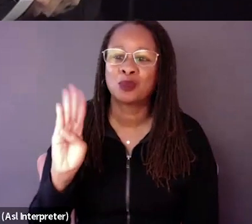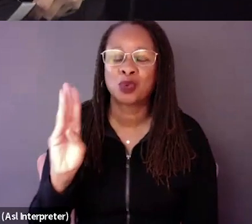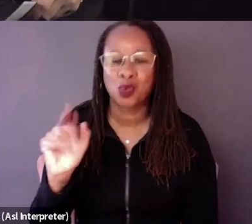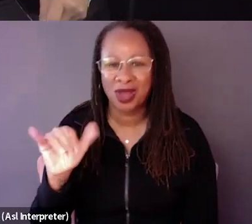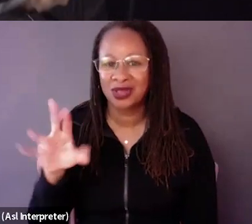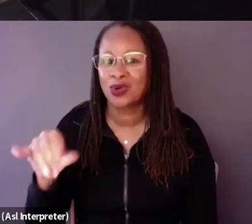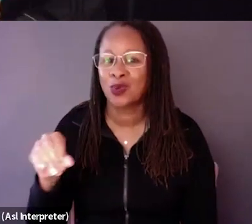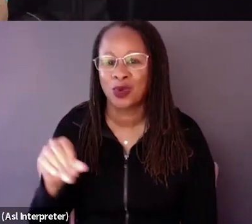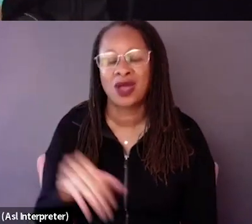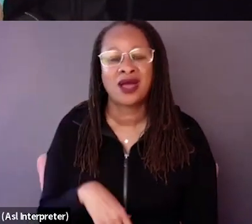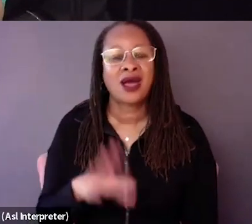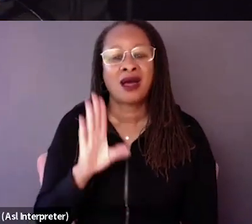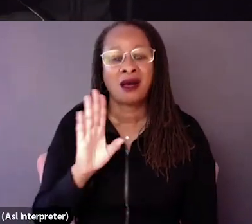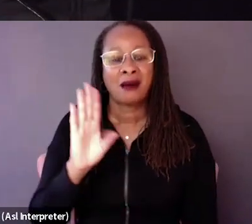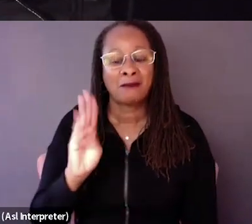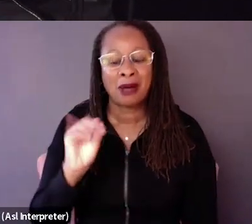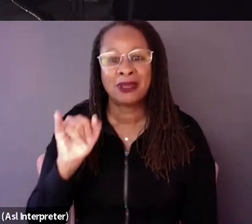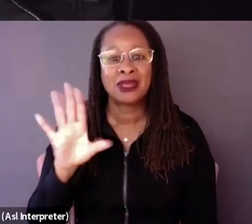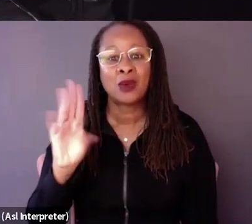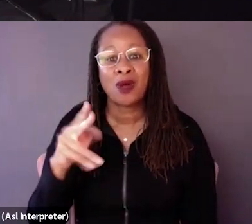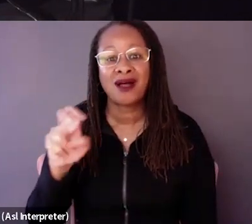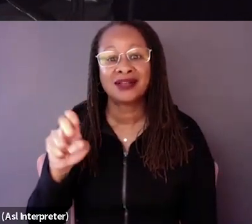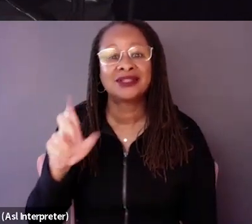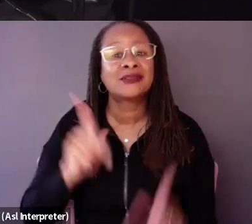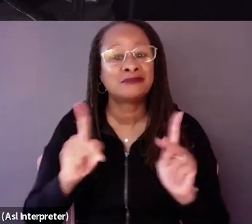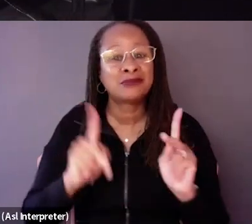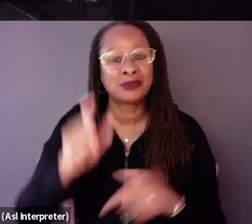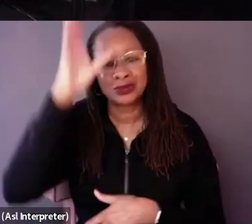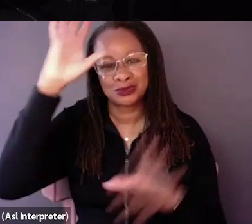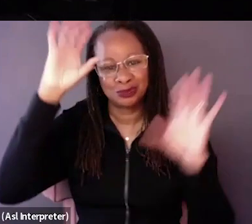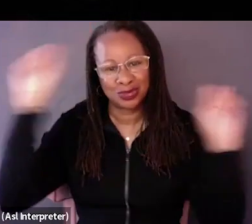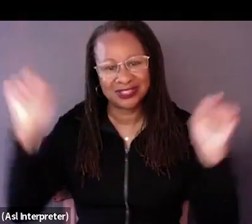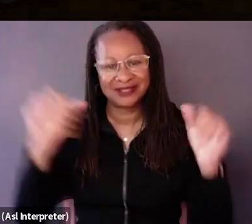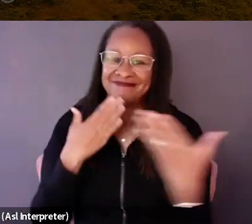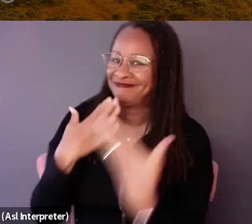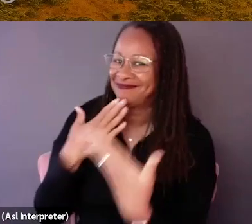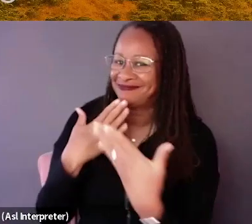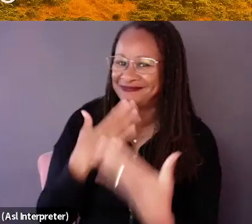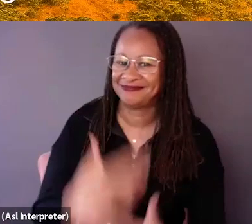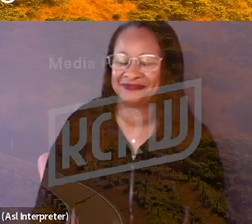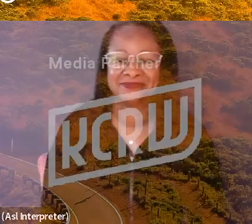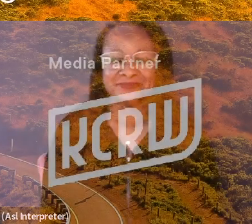money aid money that comes into Uganda ends up doing these kinds of things,